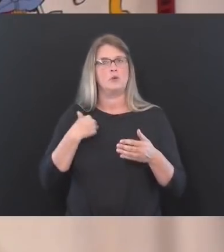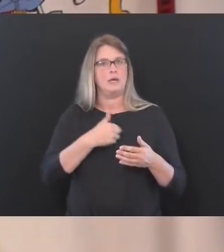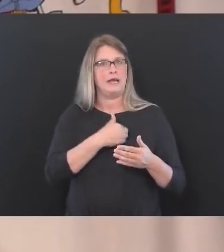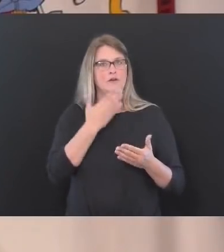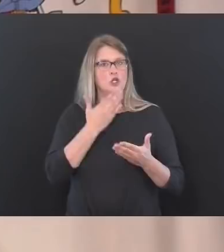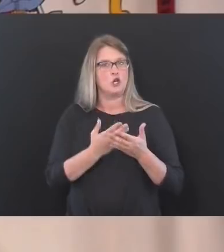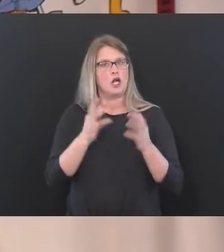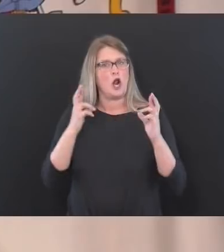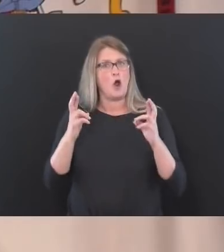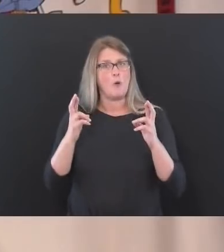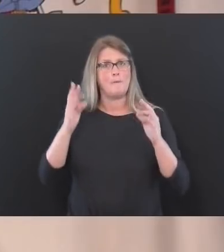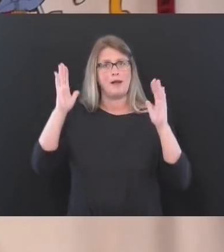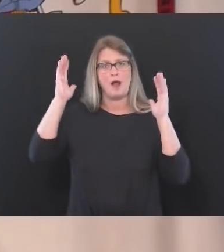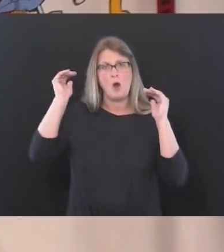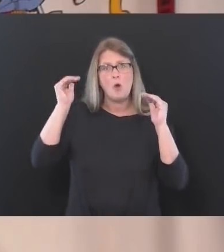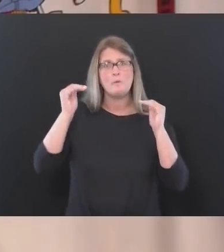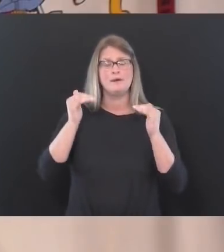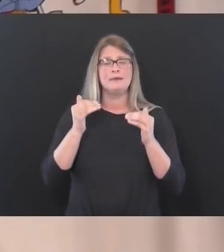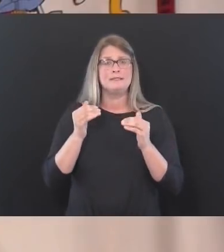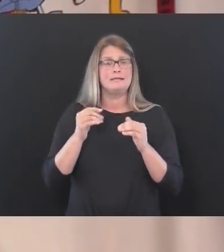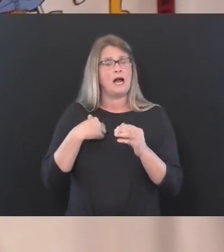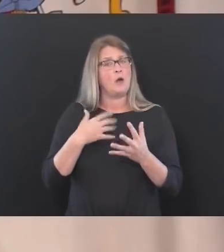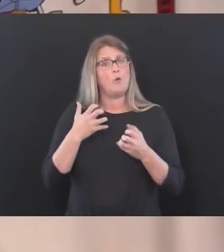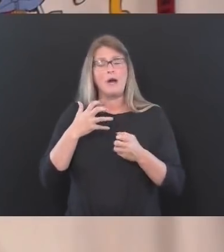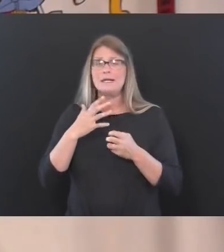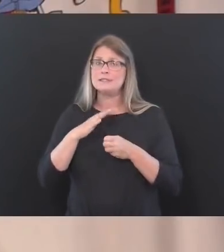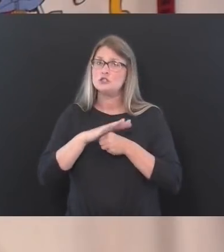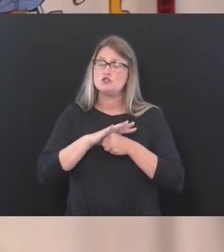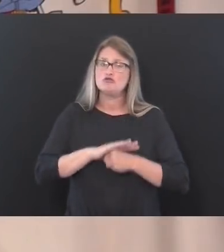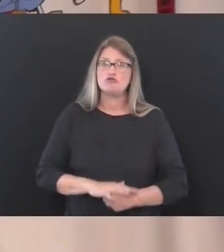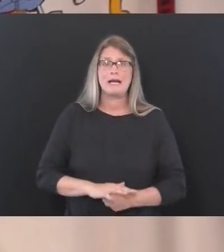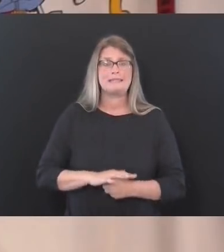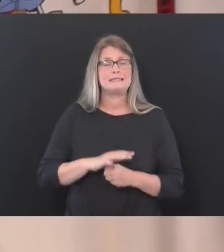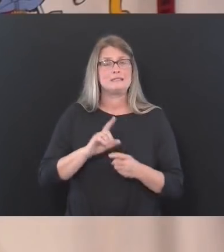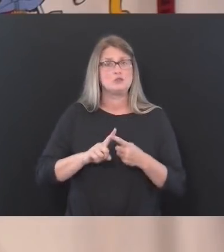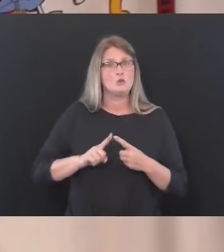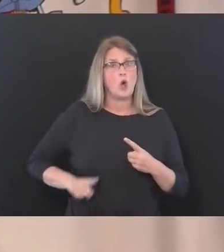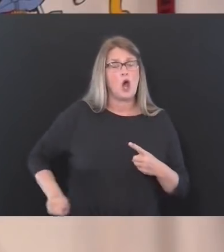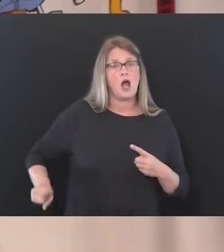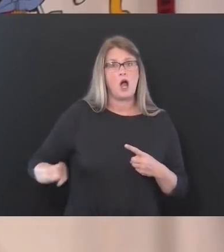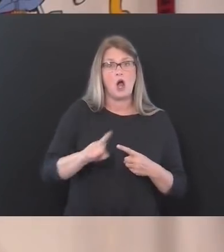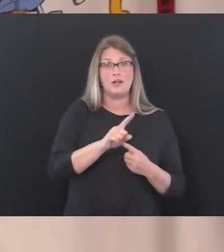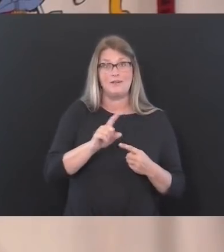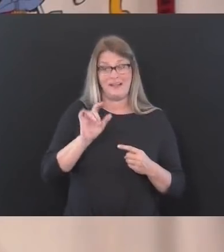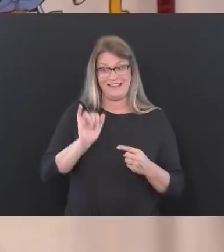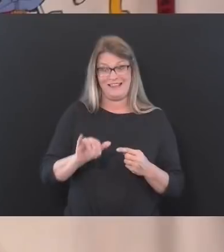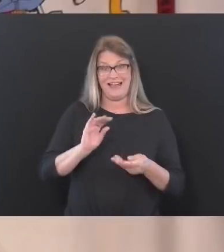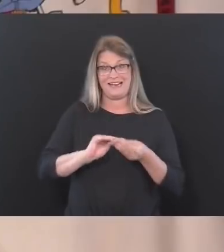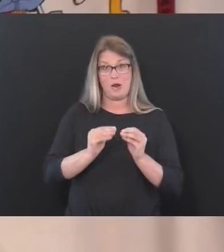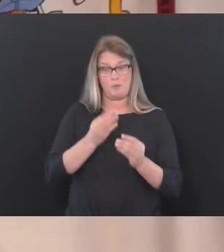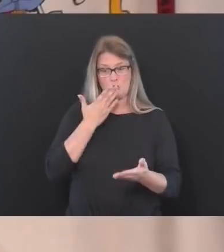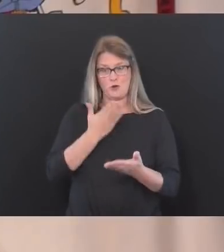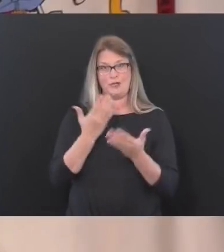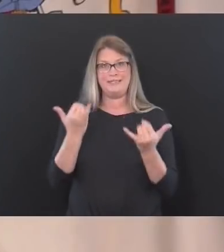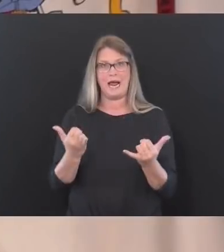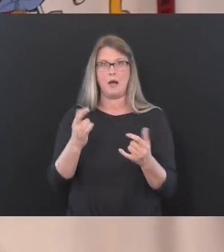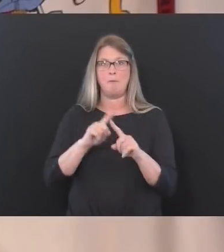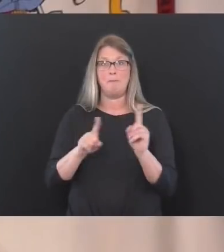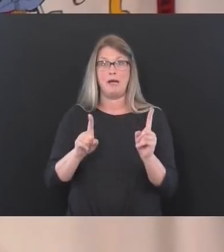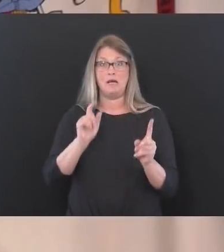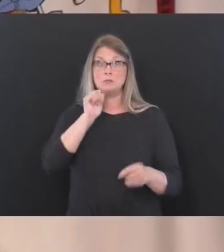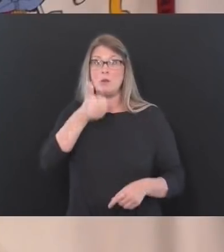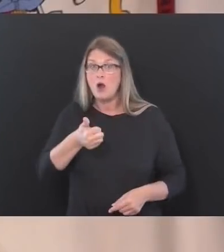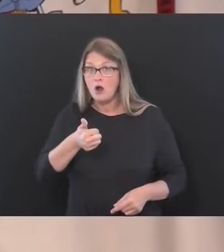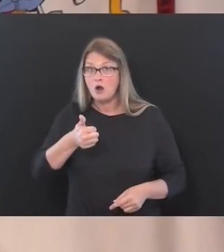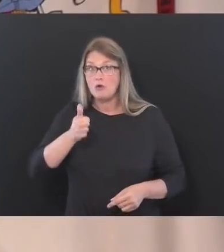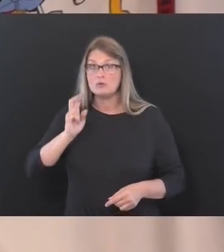continue to stress that the hope can turn ugly really, really quickly. Now,